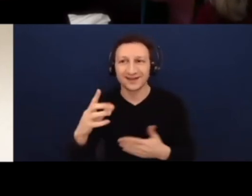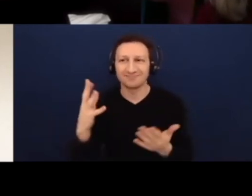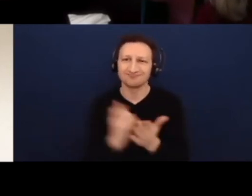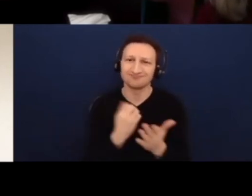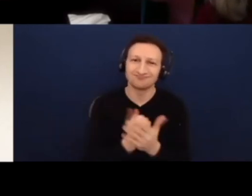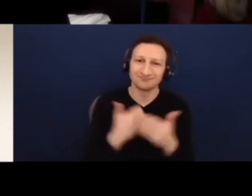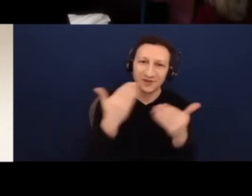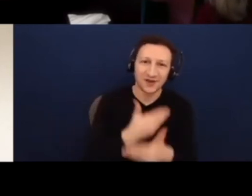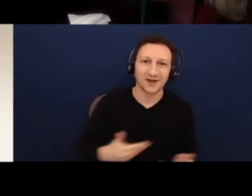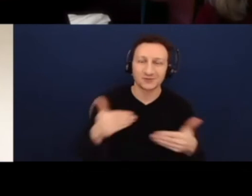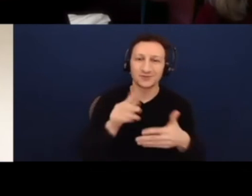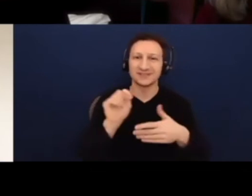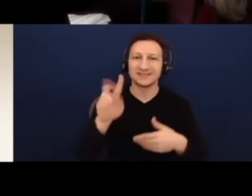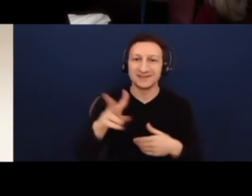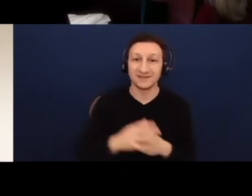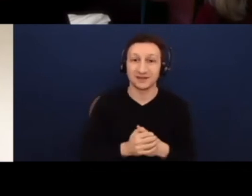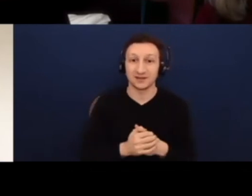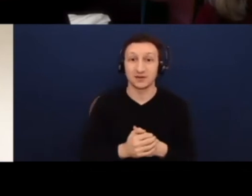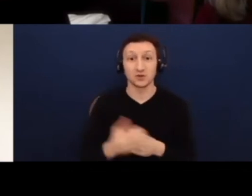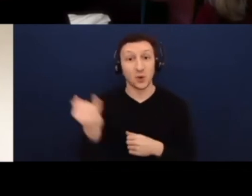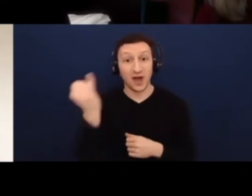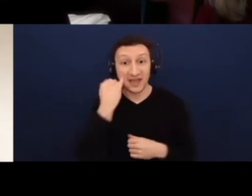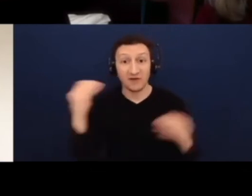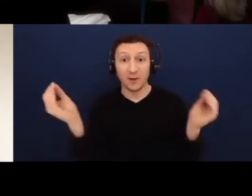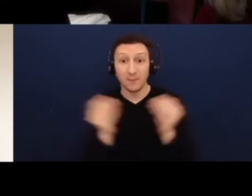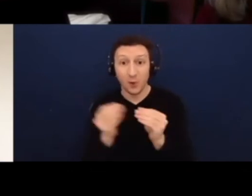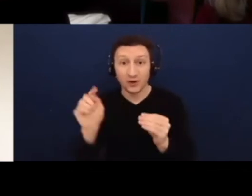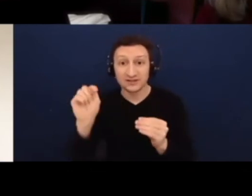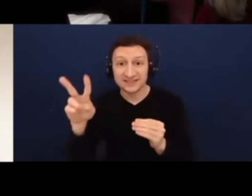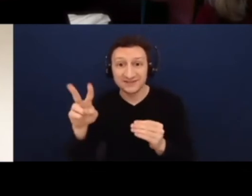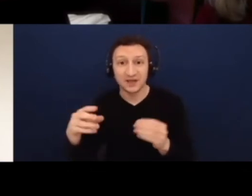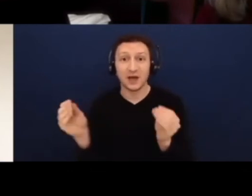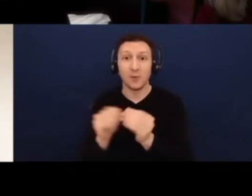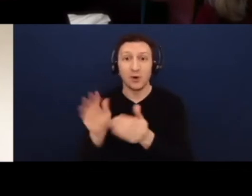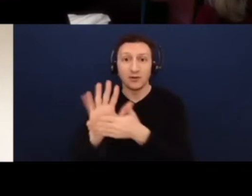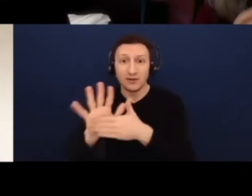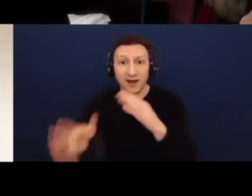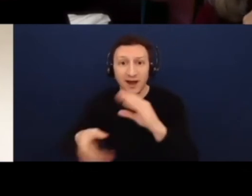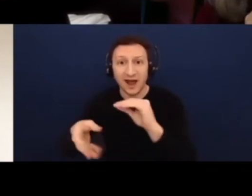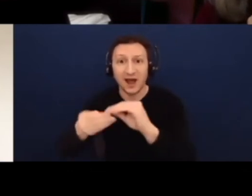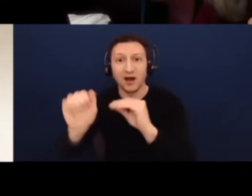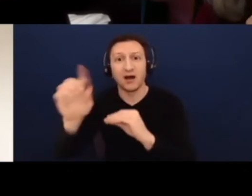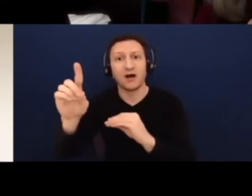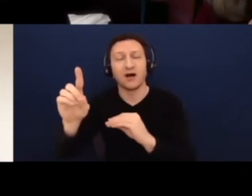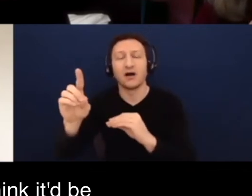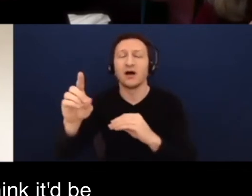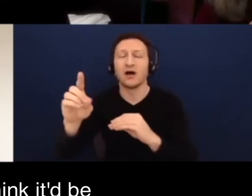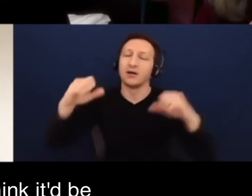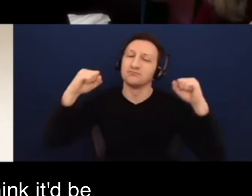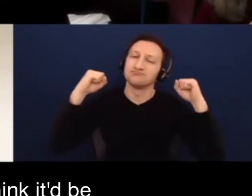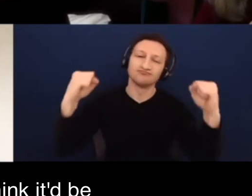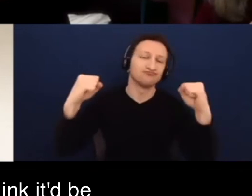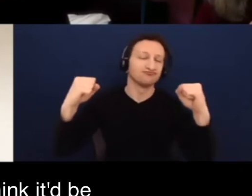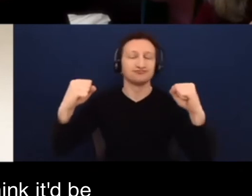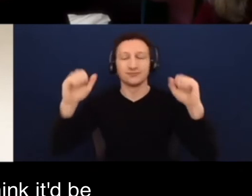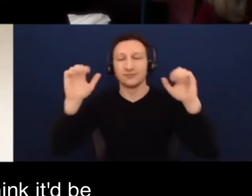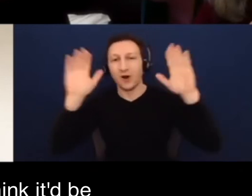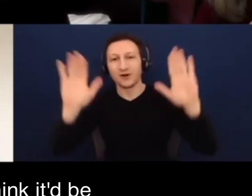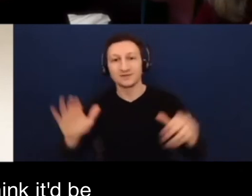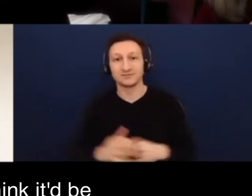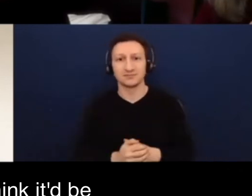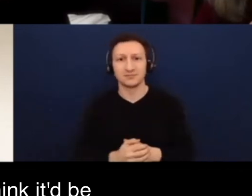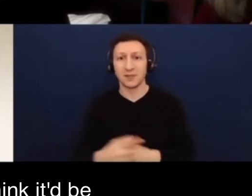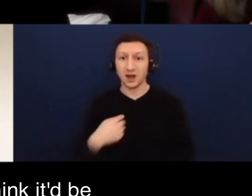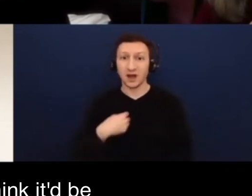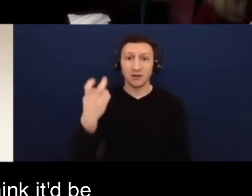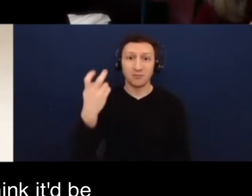use it and the more TV shows use it would be great. And like low vision and blind people like to go to the movies like everyone else. So I think it'd be amazing to have